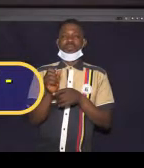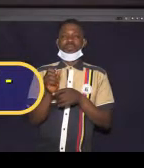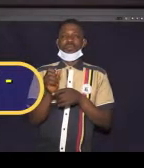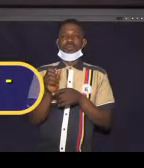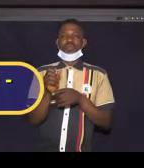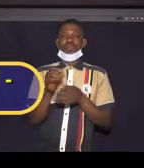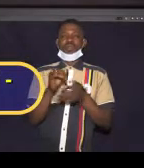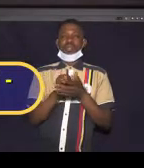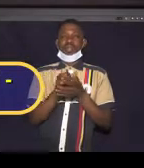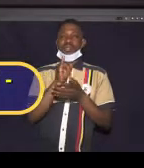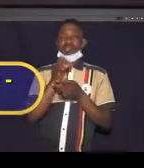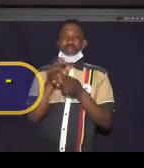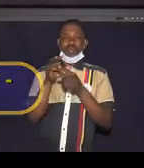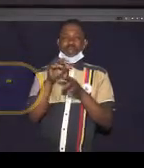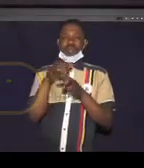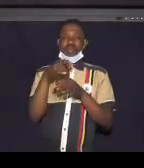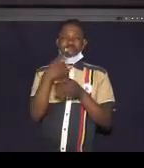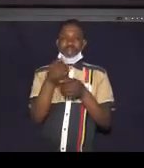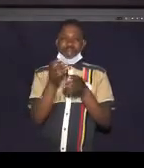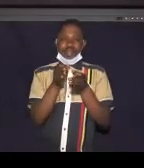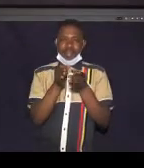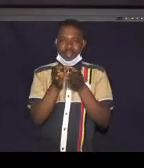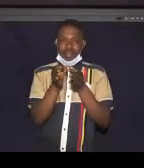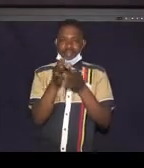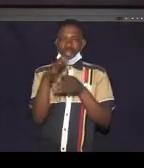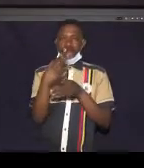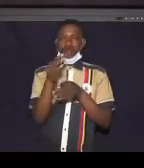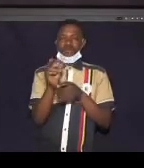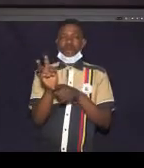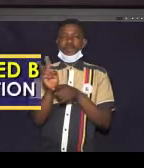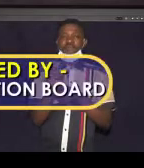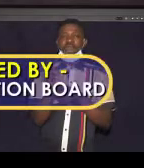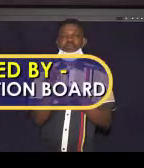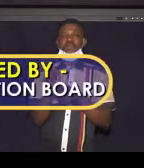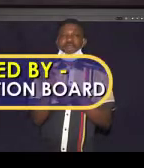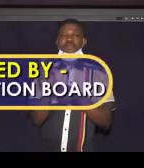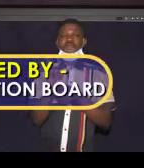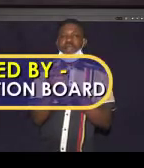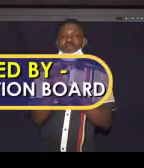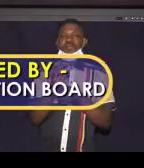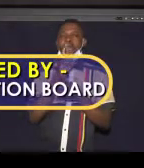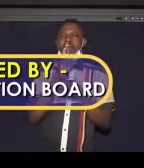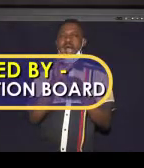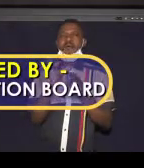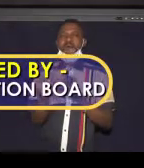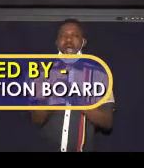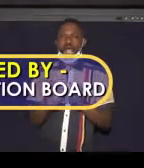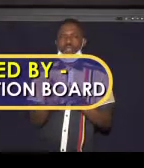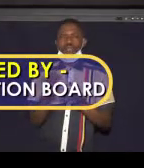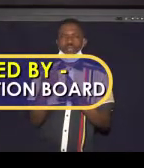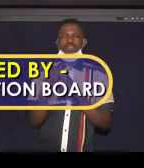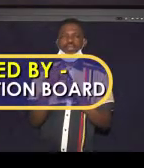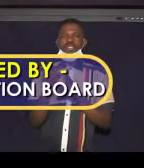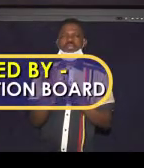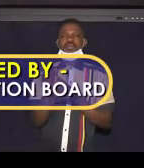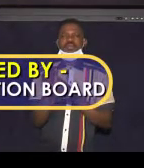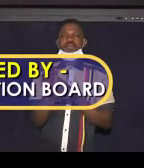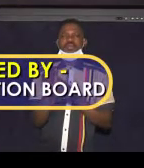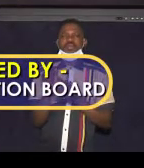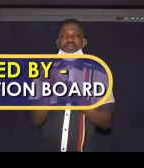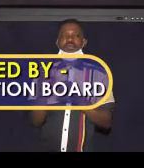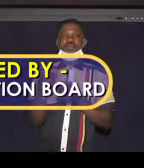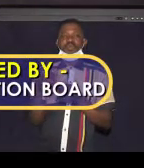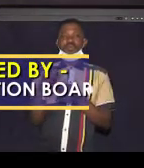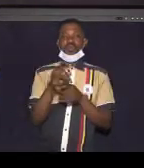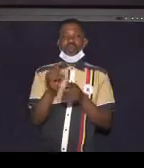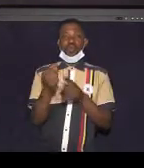That is looking at the definition of verbs. Verbs are action words. Those are words